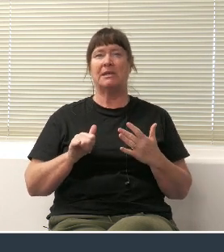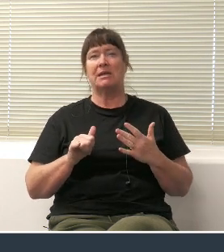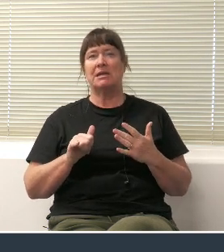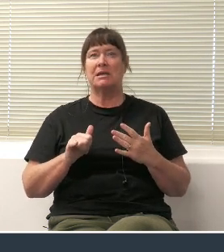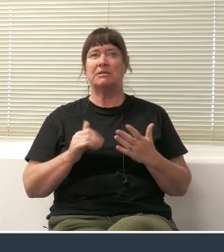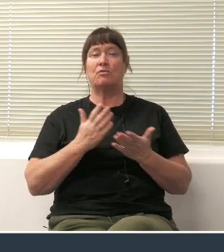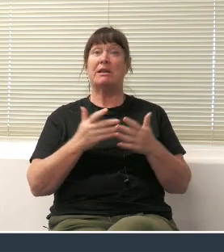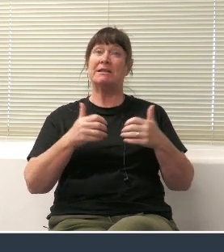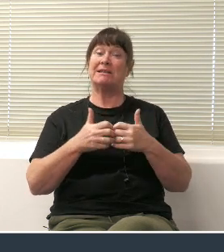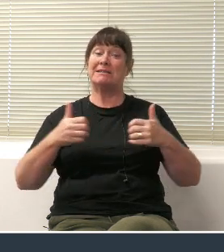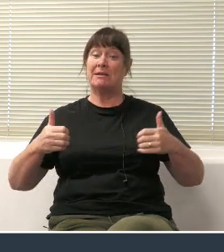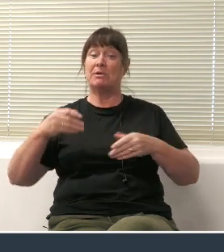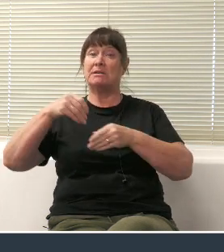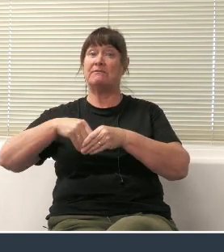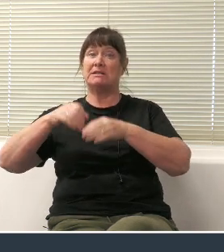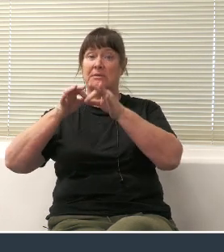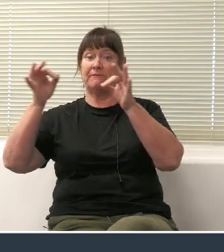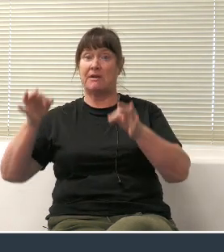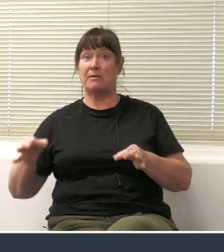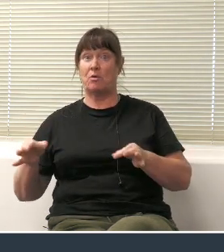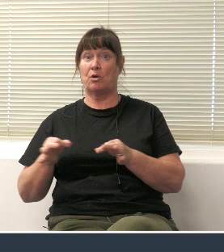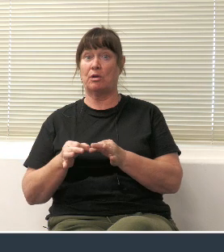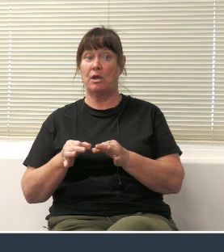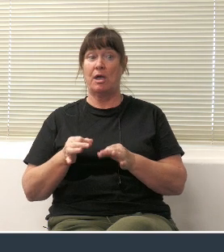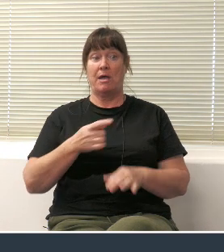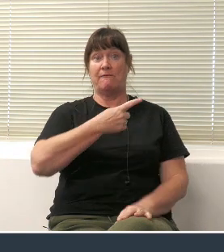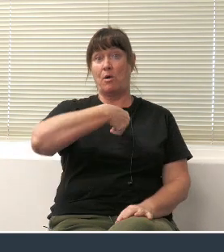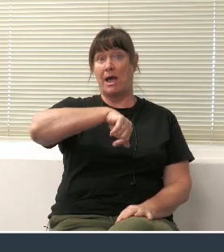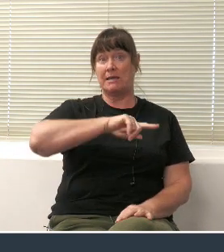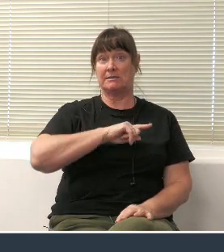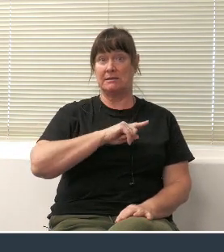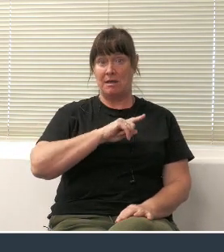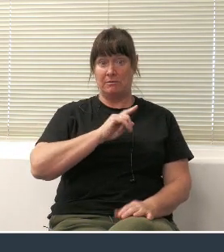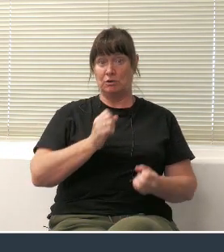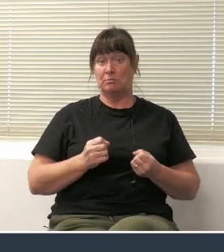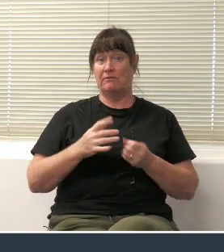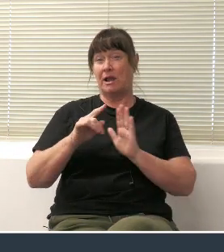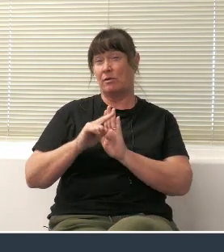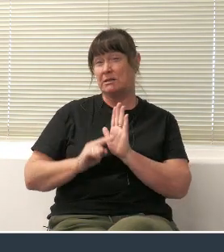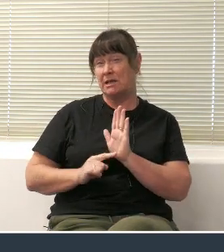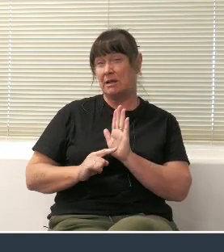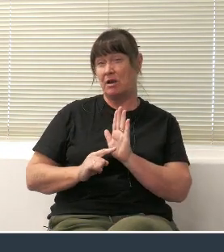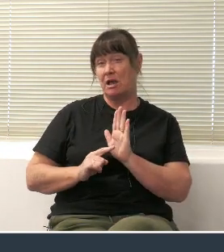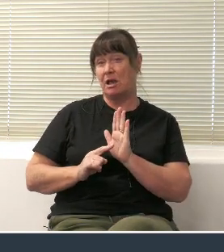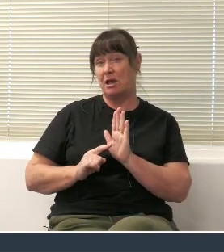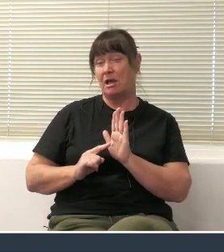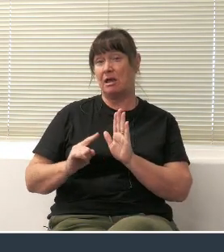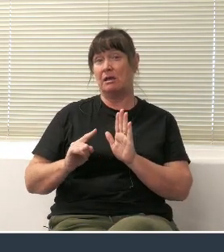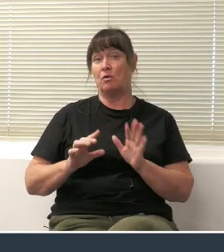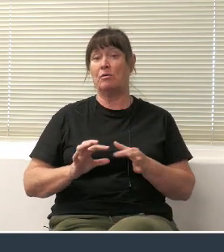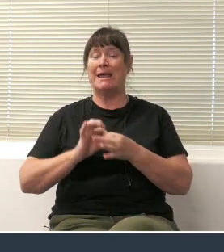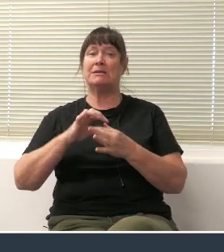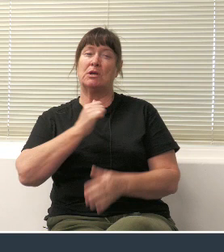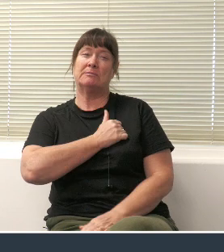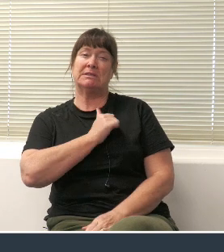almost a separate investment framework, isn't it? Yeah. And just us perhaps providing some criteria around our expectations in that.